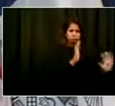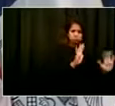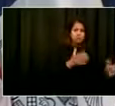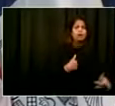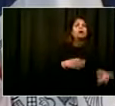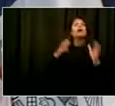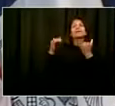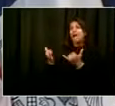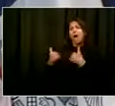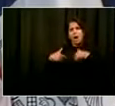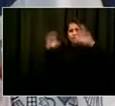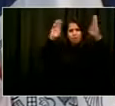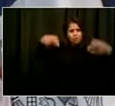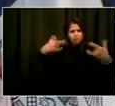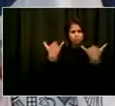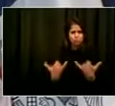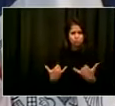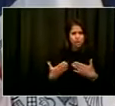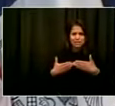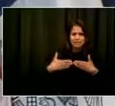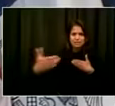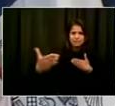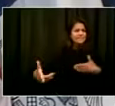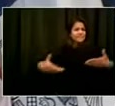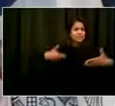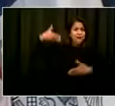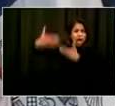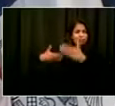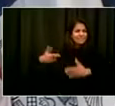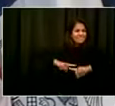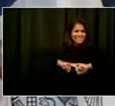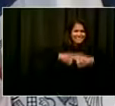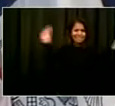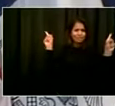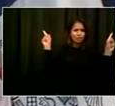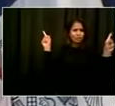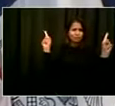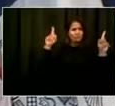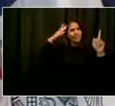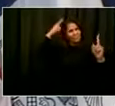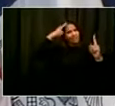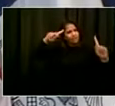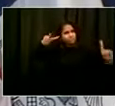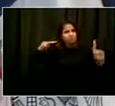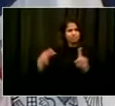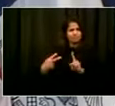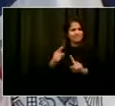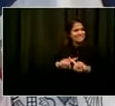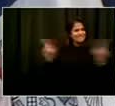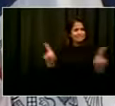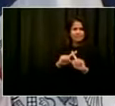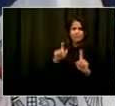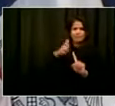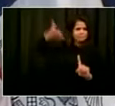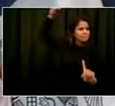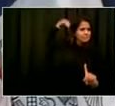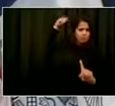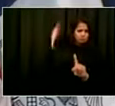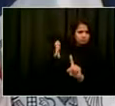done some things absolutely wrong and they need to experience the right punishment. But if you talk about the police force as a whole,